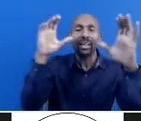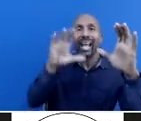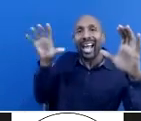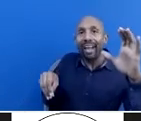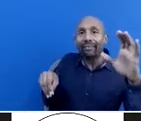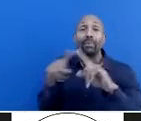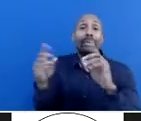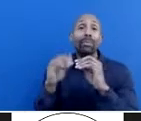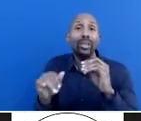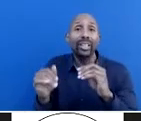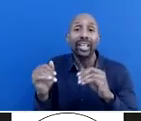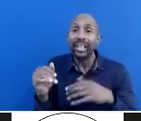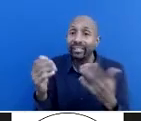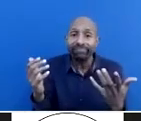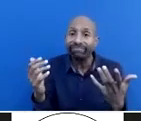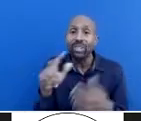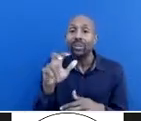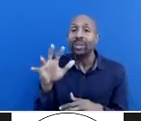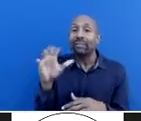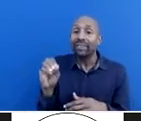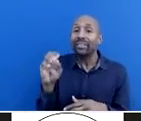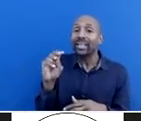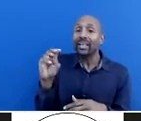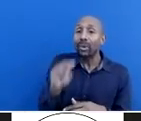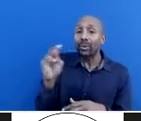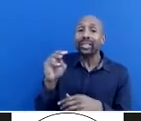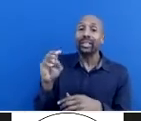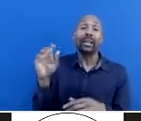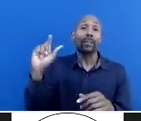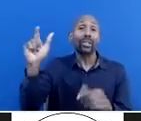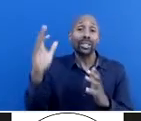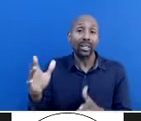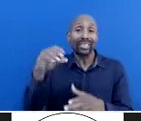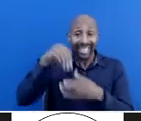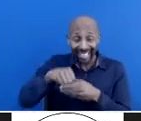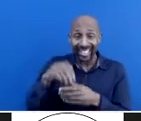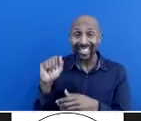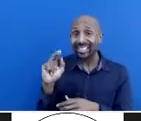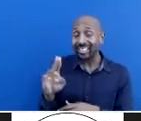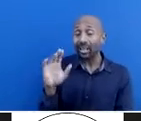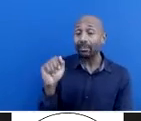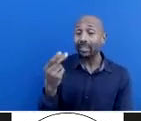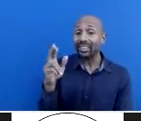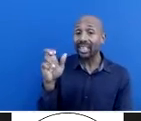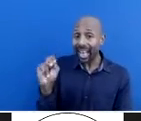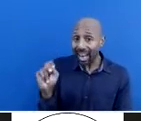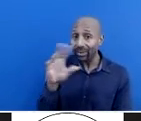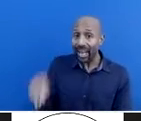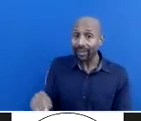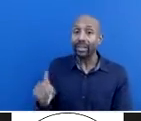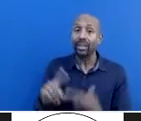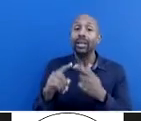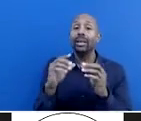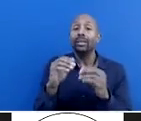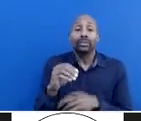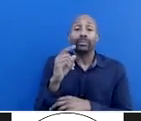sub-Saharan Africa. 1 in 6 of the world's Muslims lives in Black Africa. There are more Muslims in